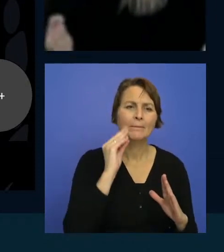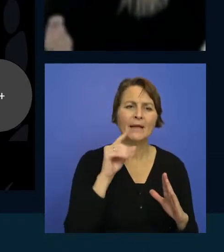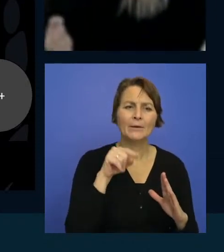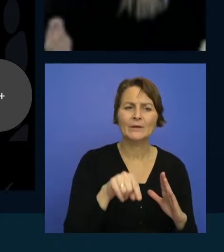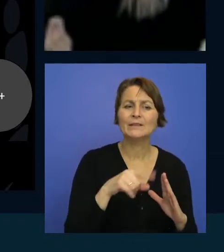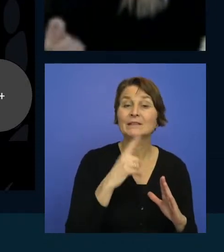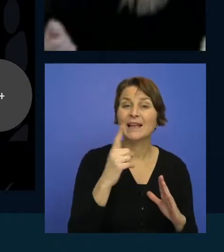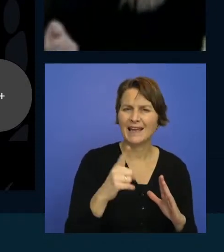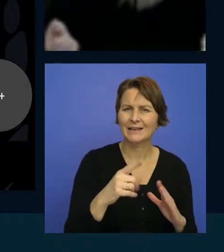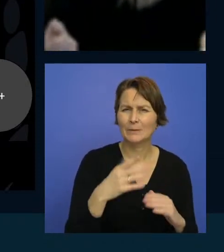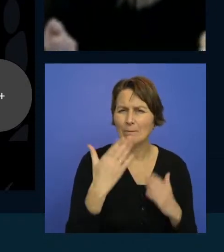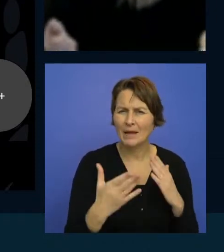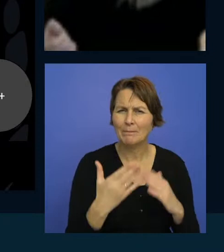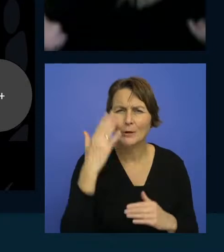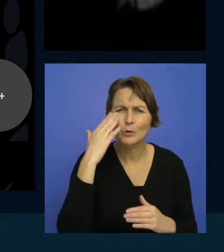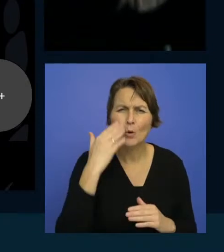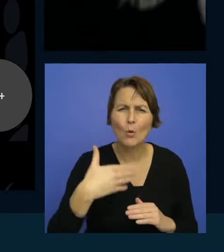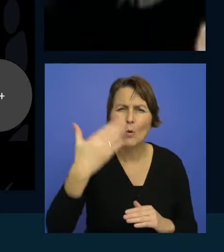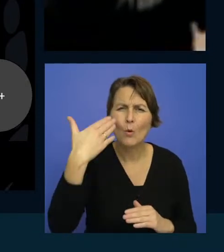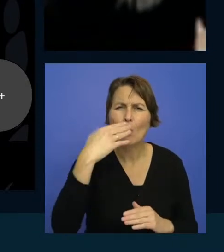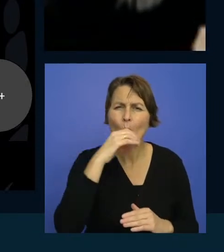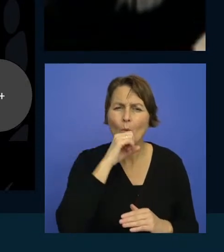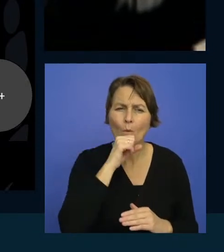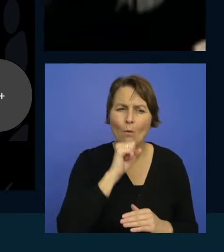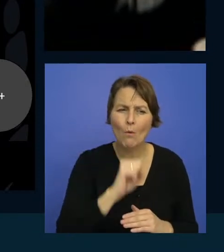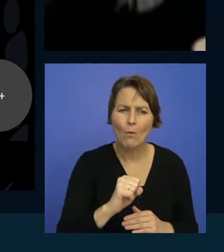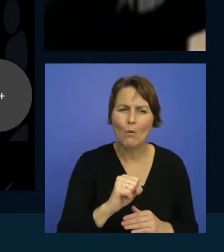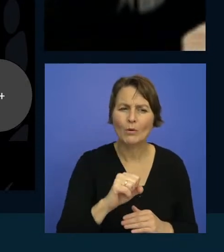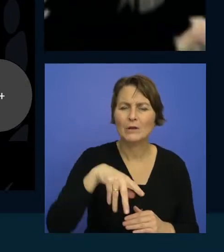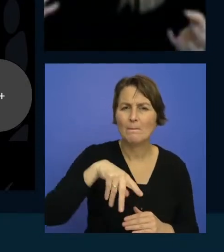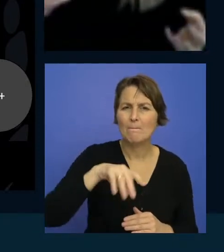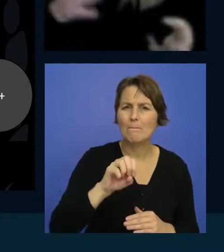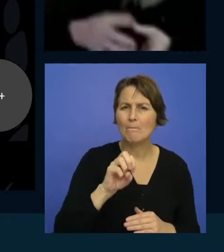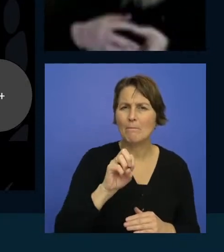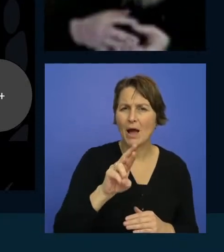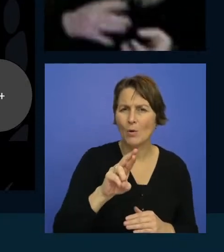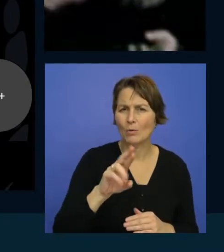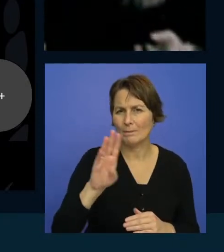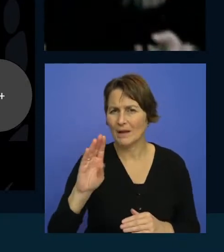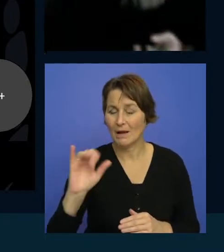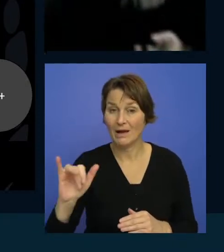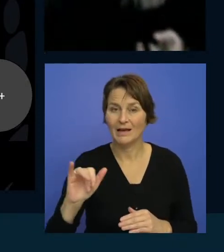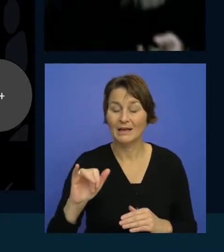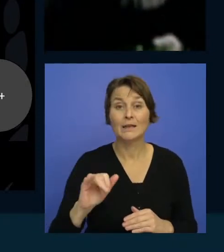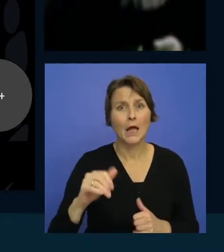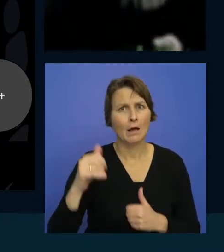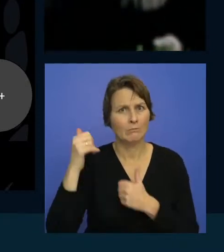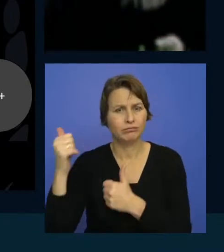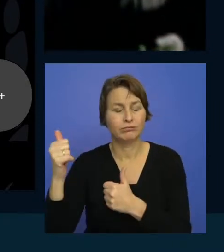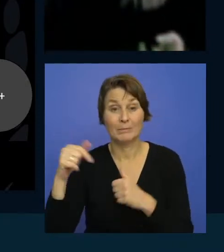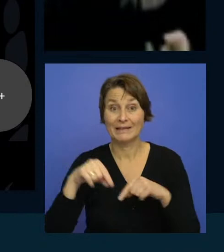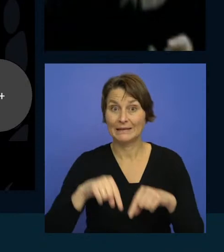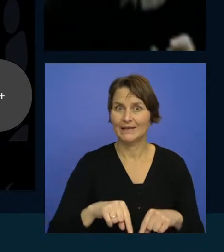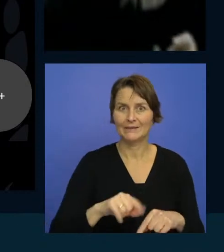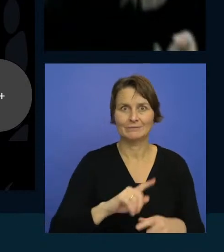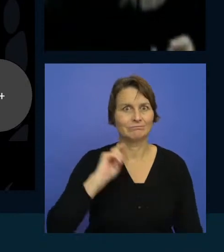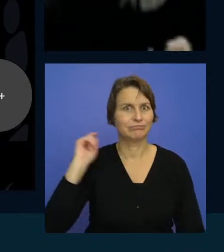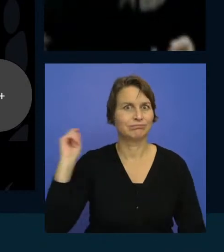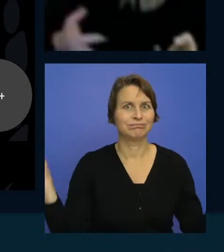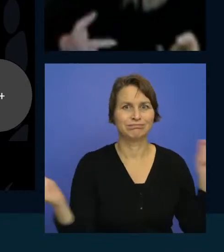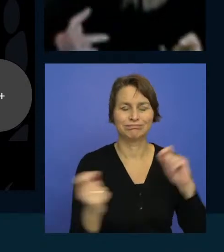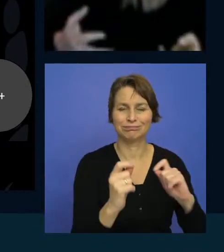know the old one, which was brilliant, but this is just taking it to a whole new level